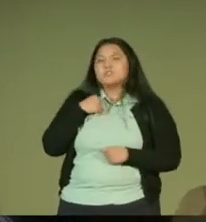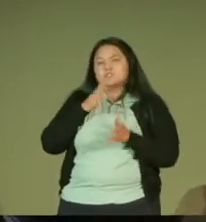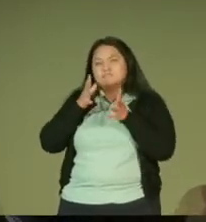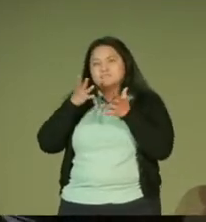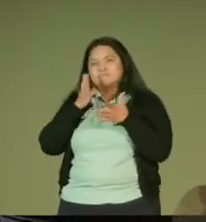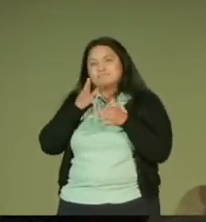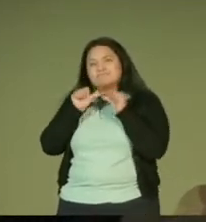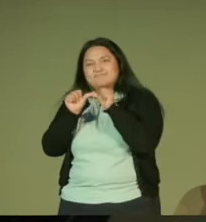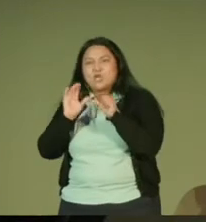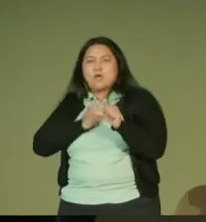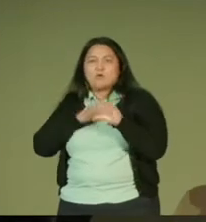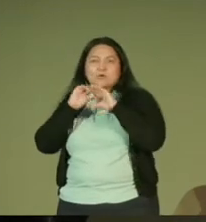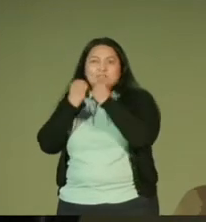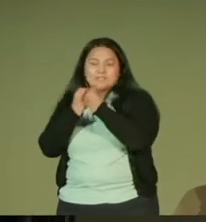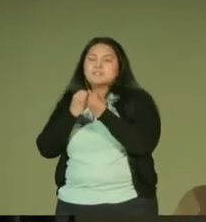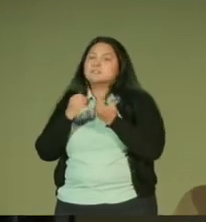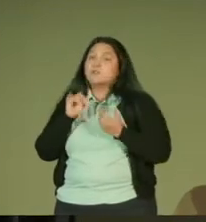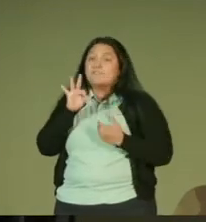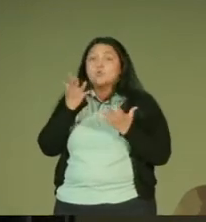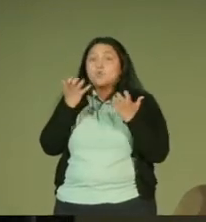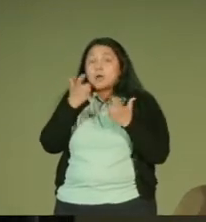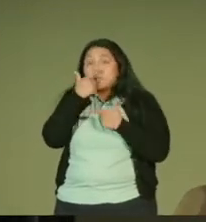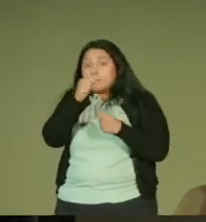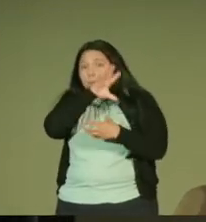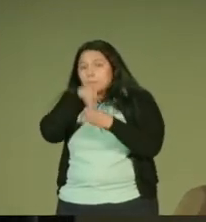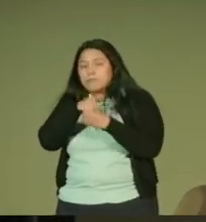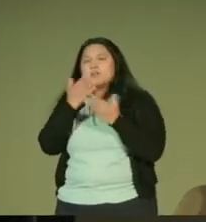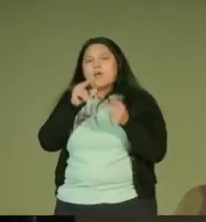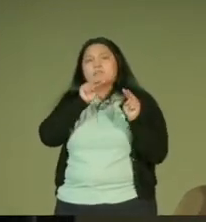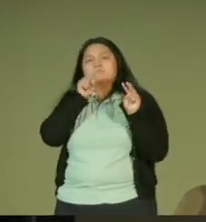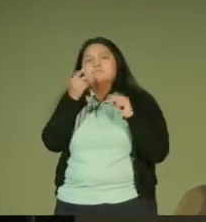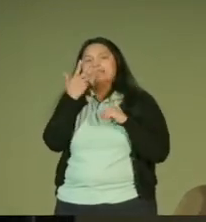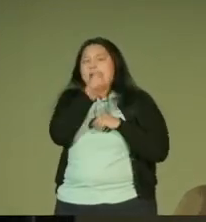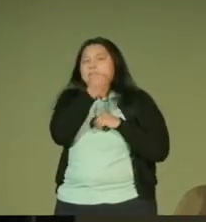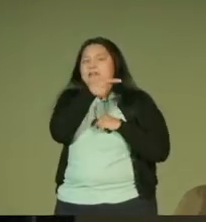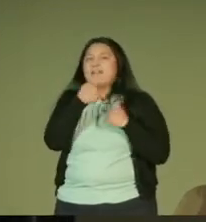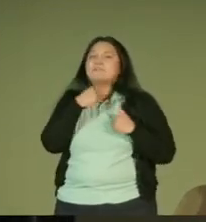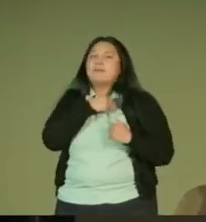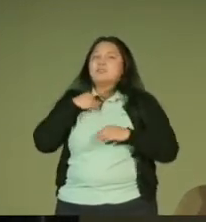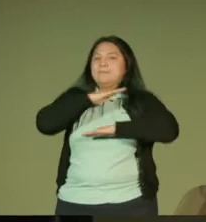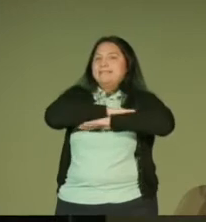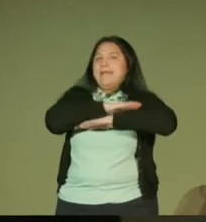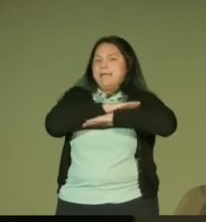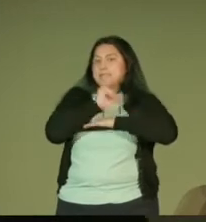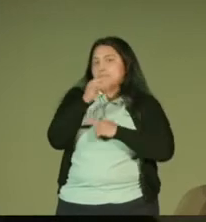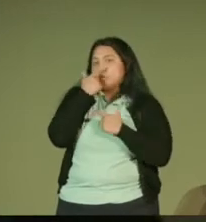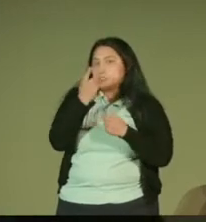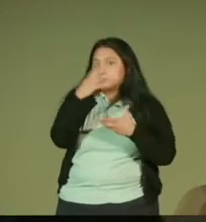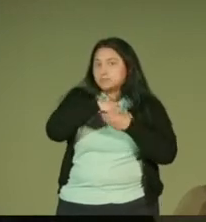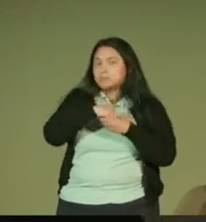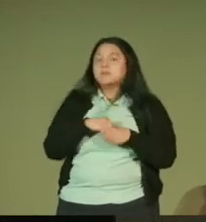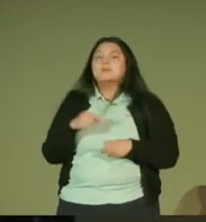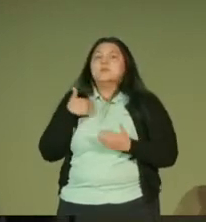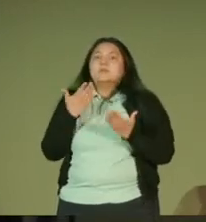Penn, please visit the membership desk out in the lobby. We want to thank all the Penn America members and our